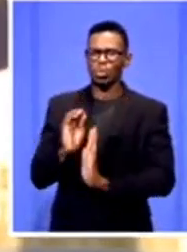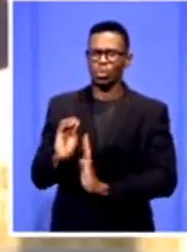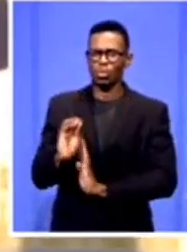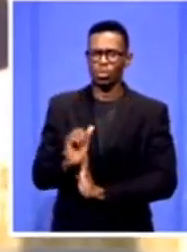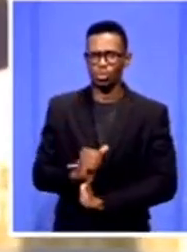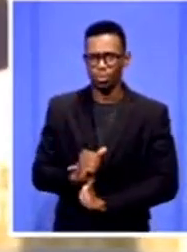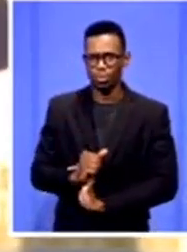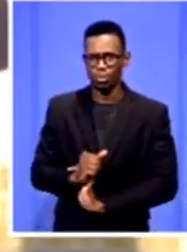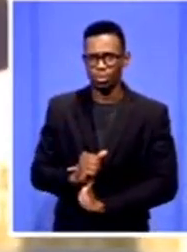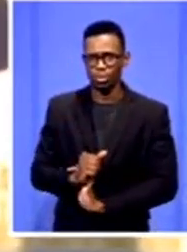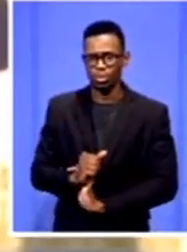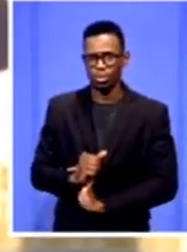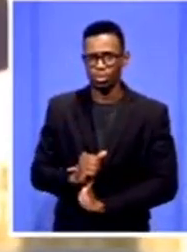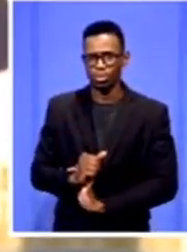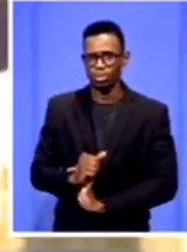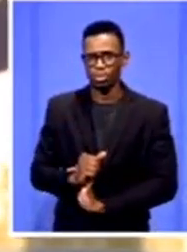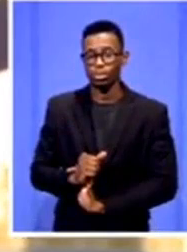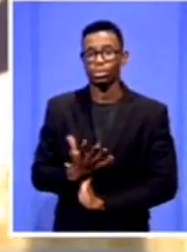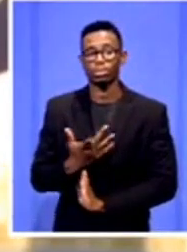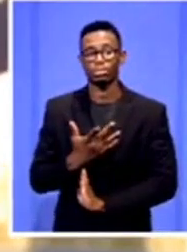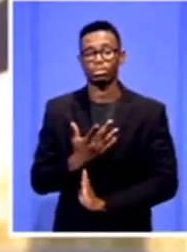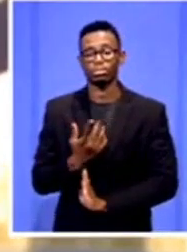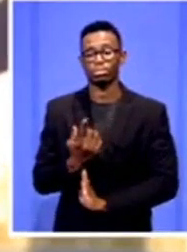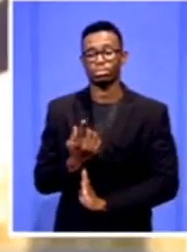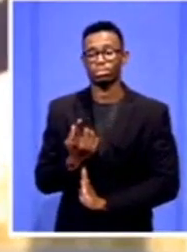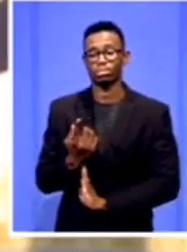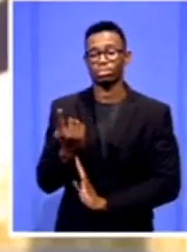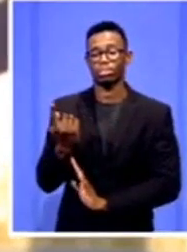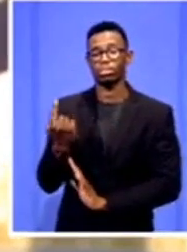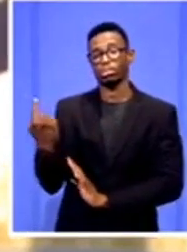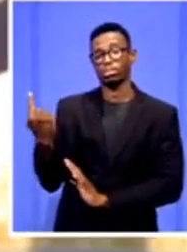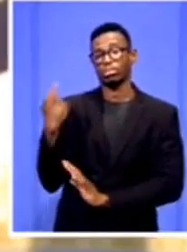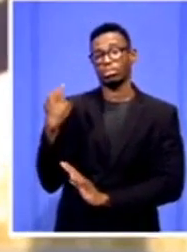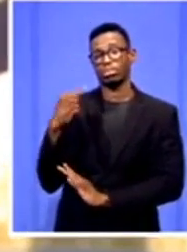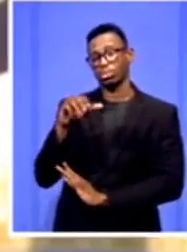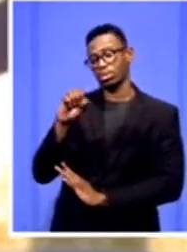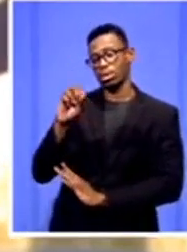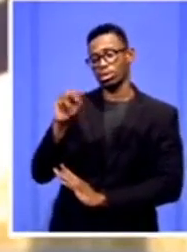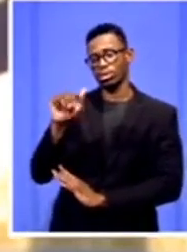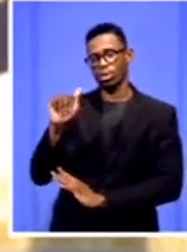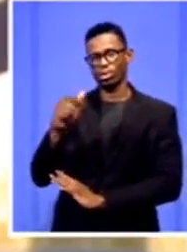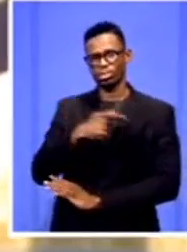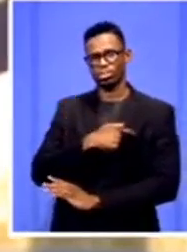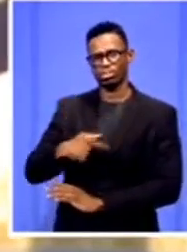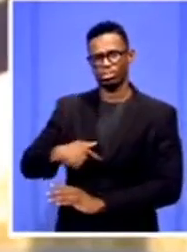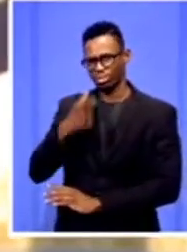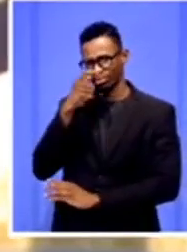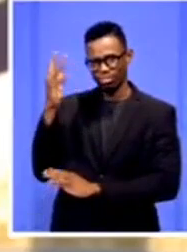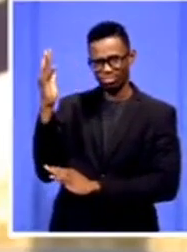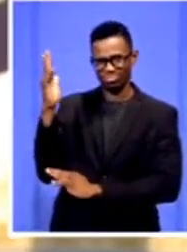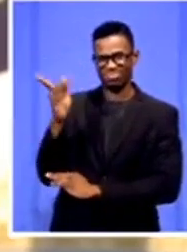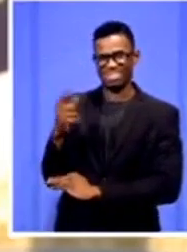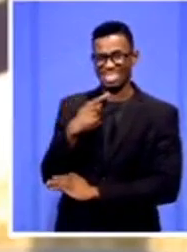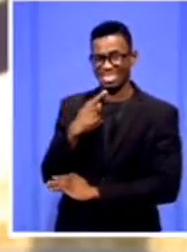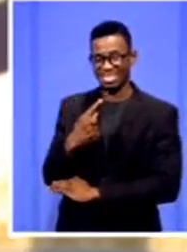As the President stated in the State of the Nation address, the economic